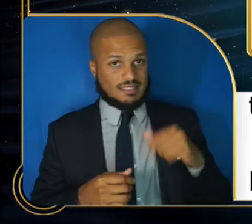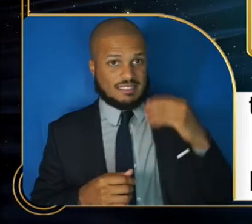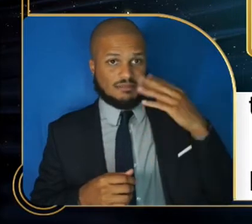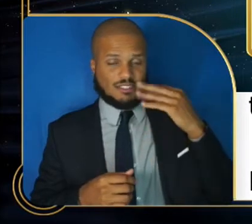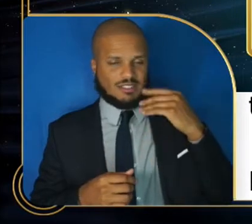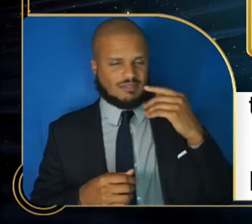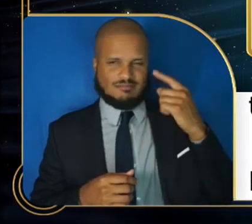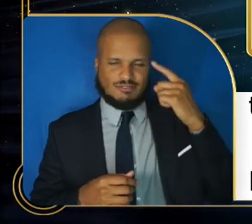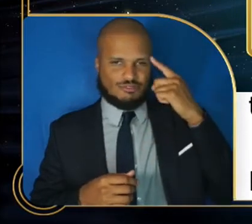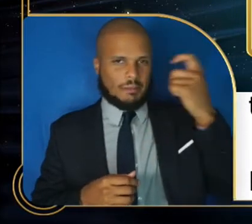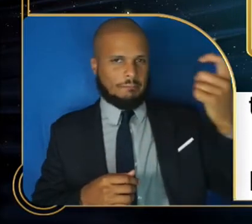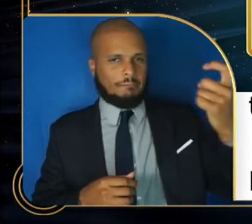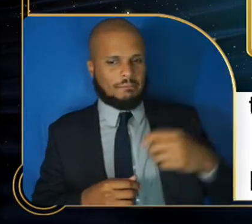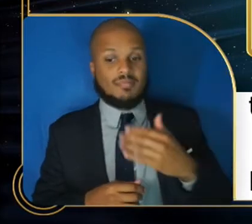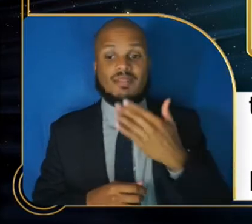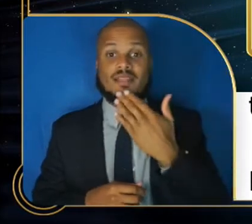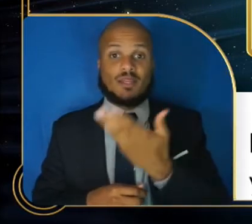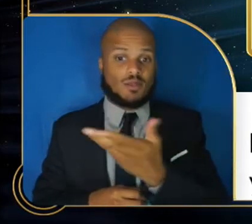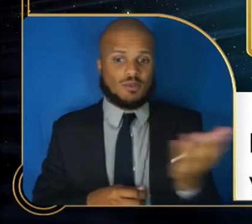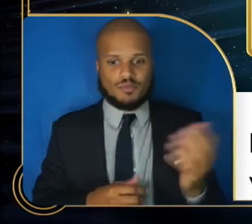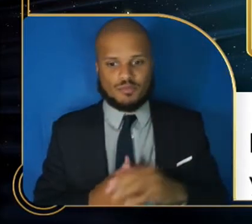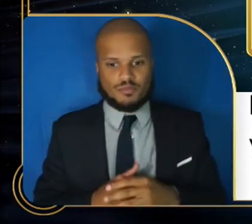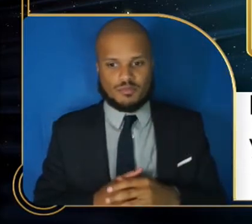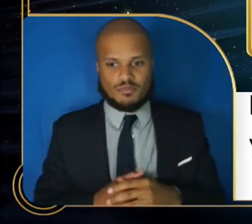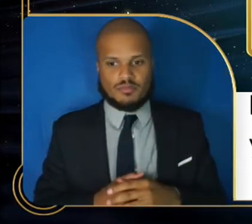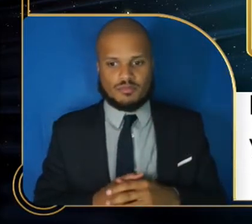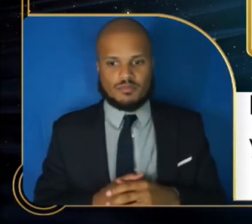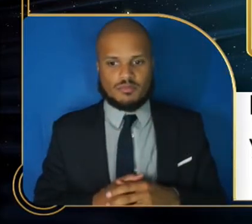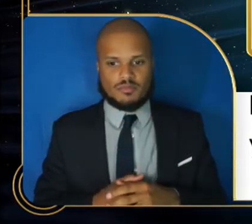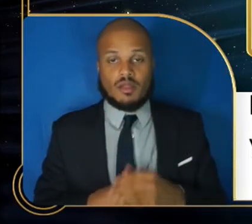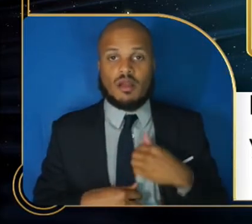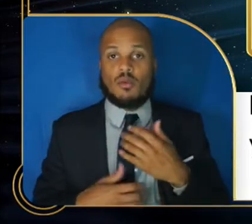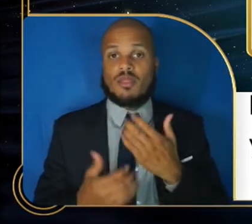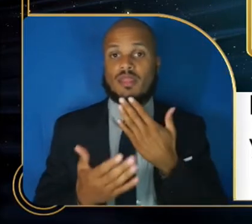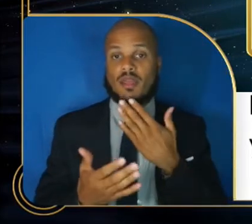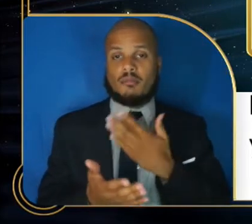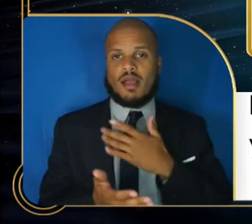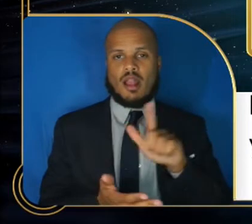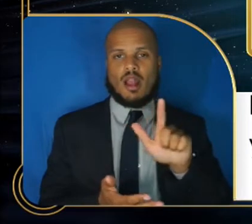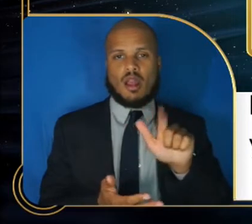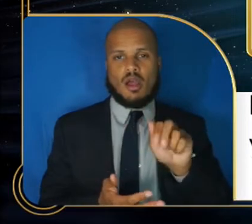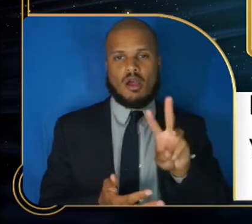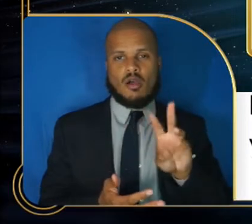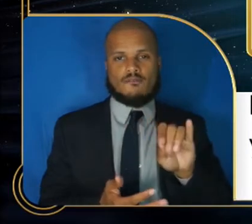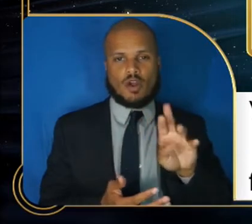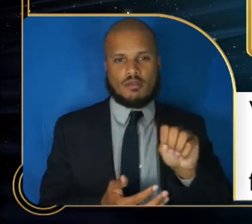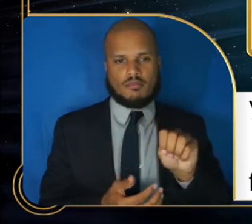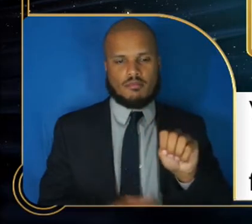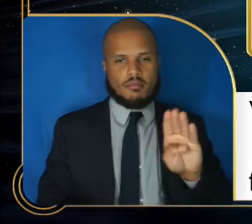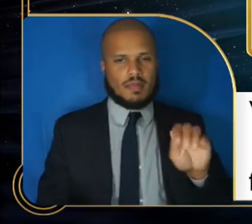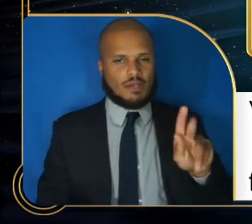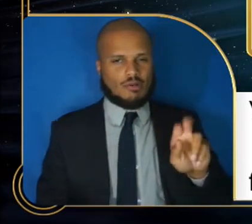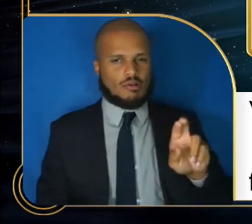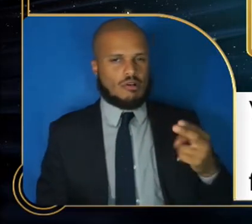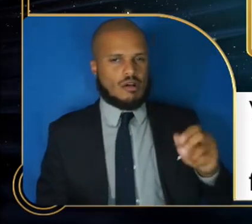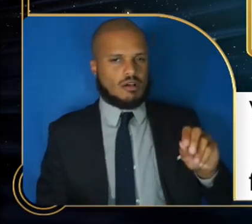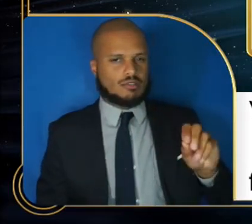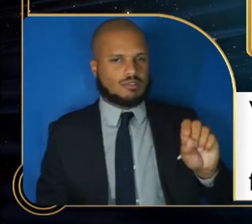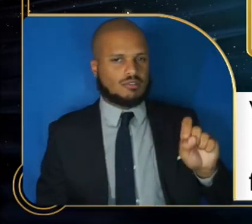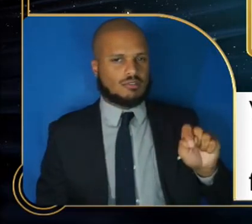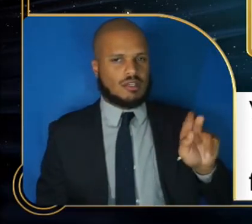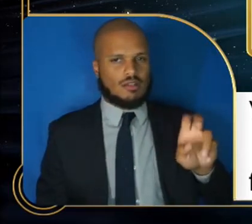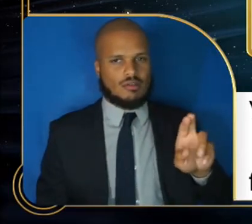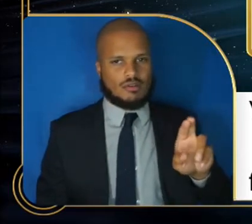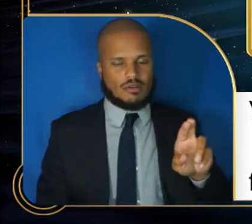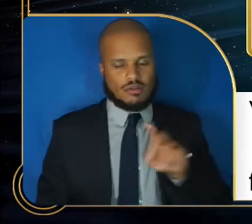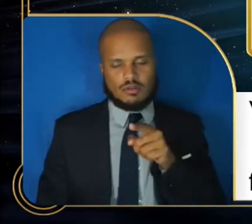you. I do want to say thank you so much to my law firm, Baker Hostetler, for being